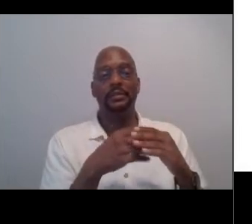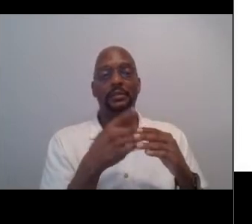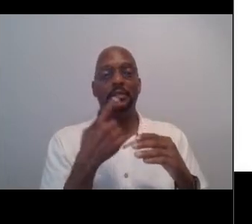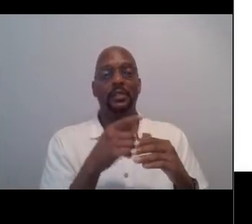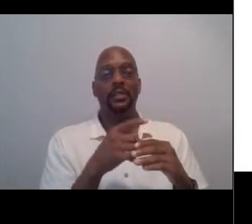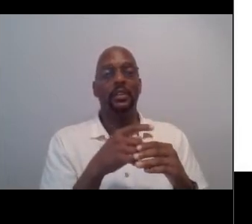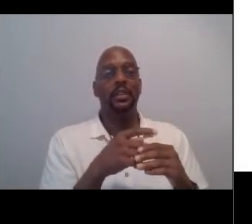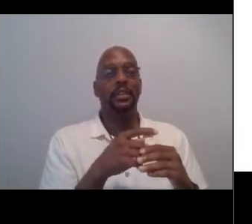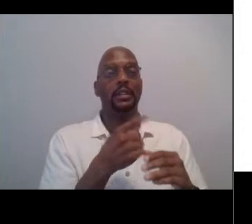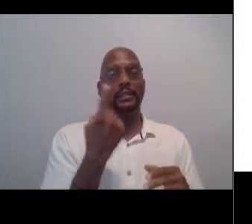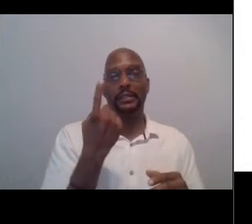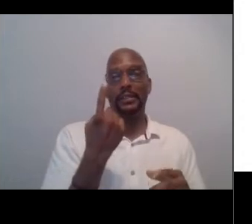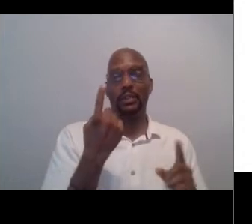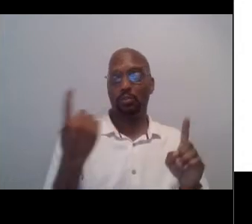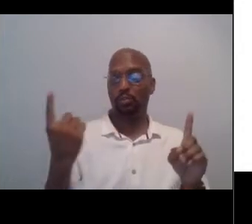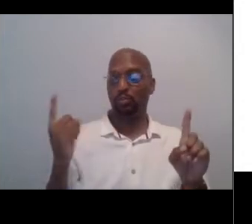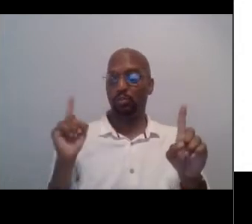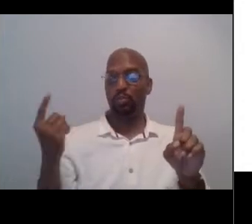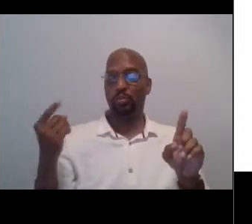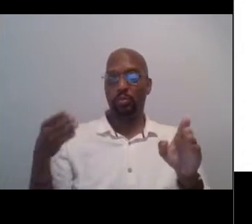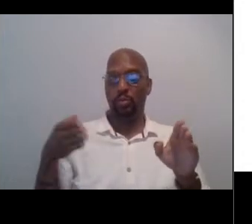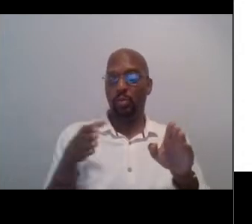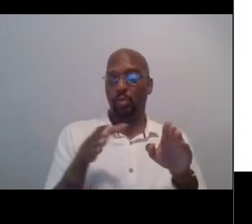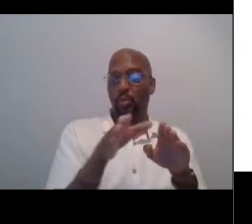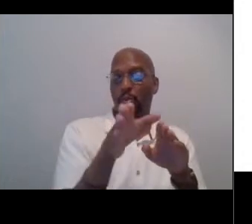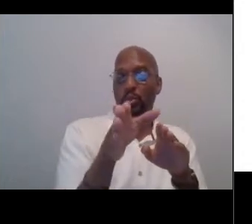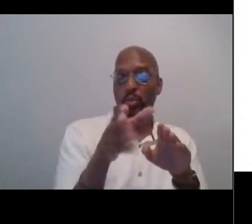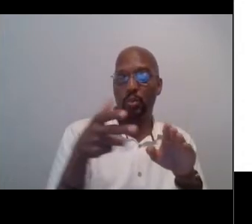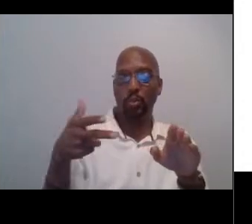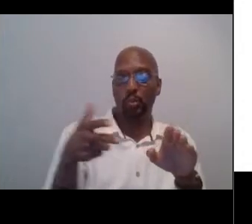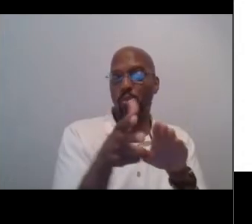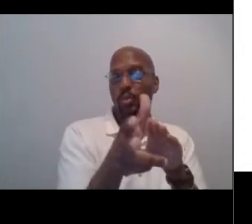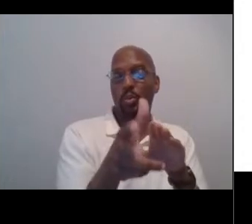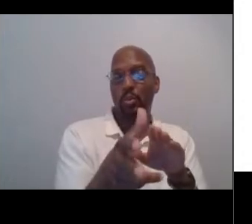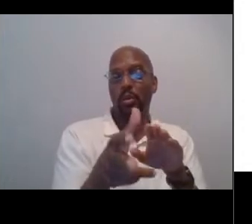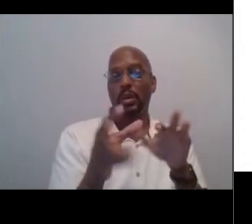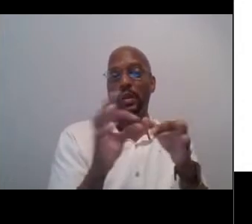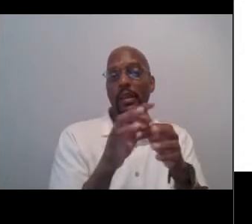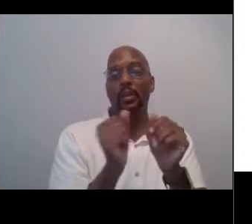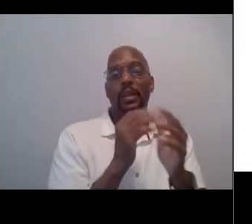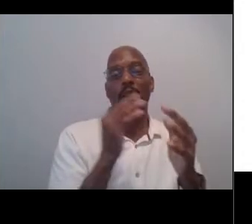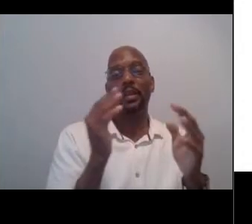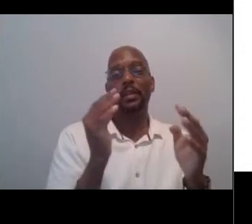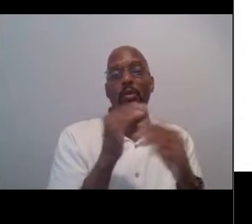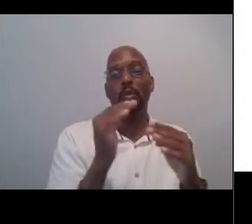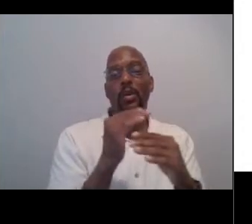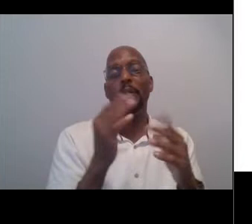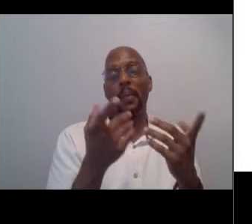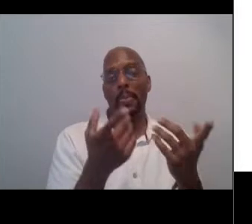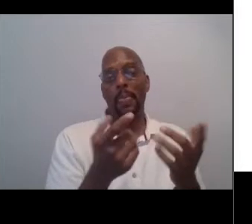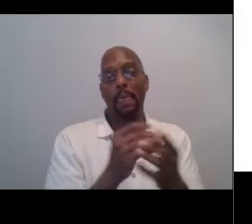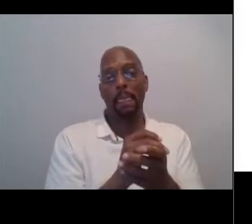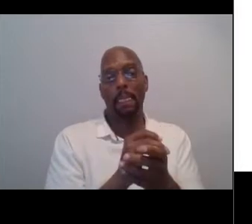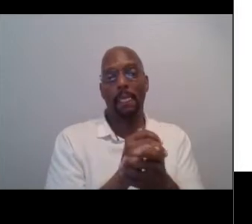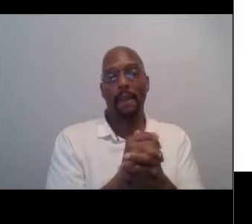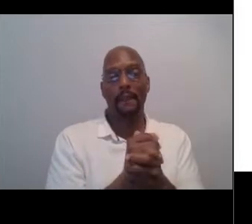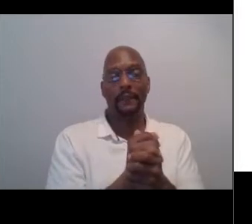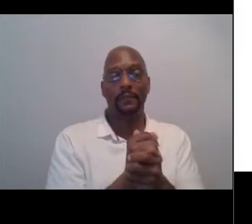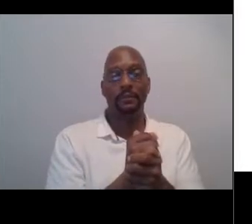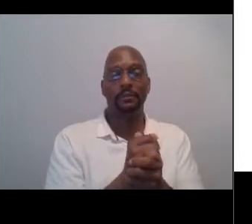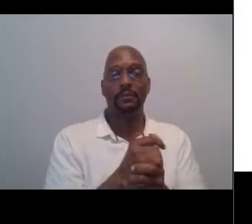single ramp and on 2 freeway-to-freeway connectors. At the end of the first 90-day evaluation, we're seeking